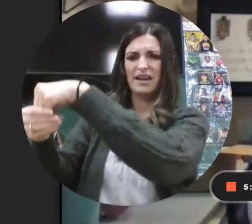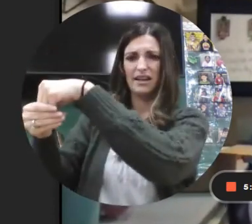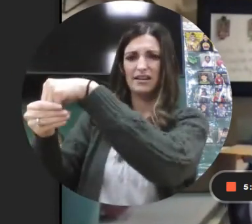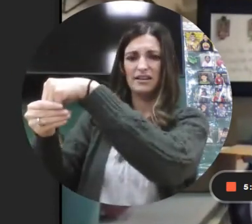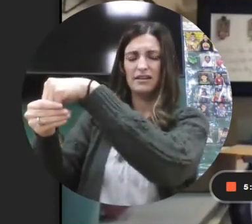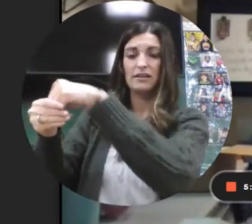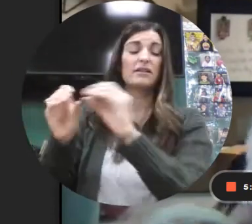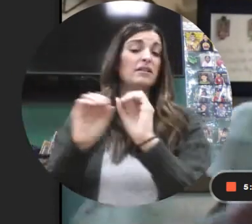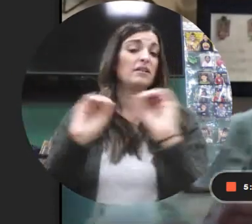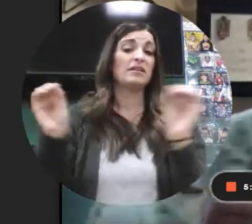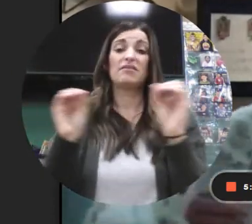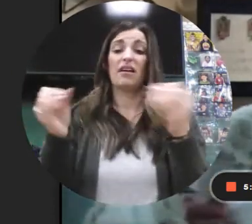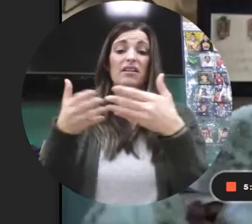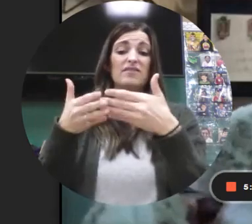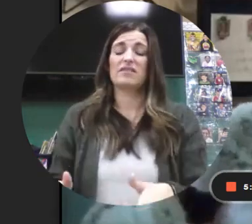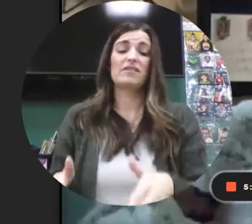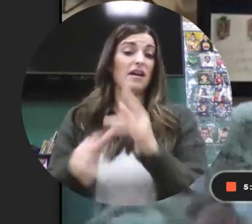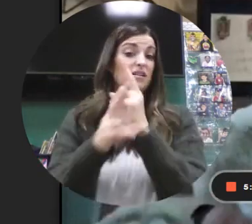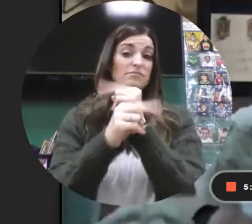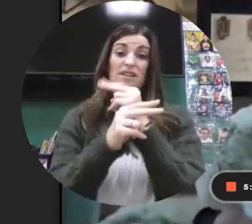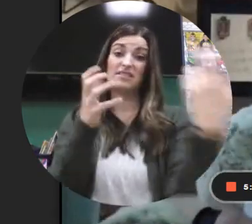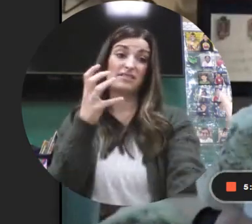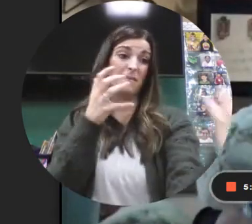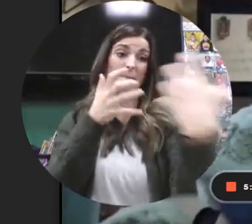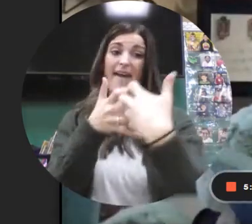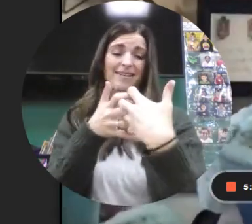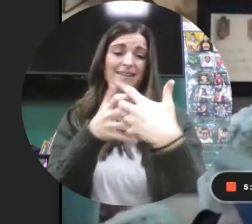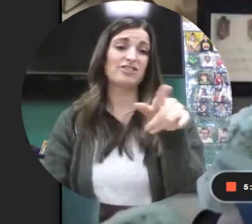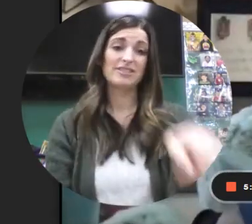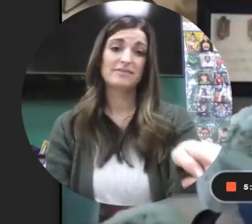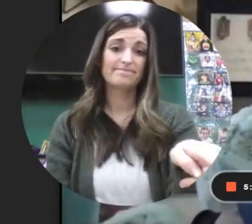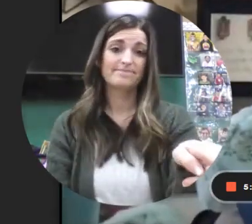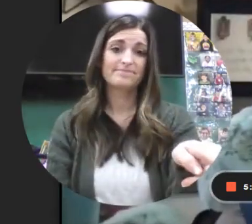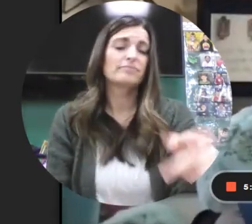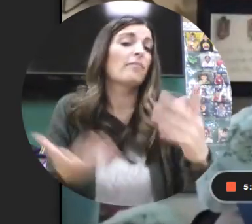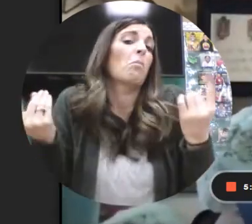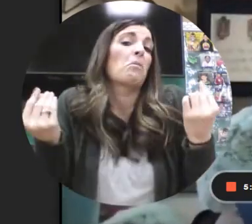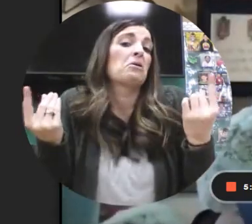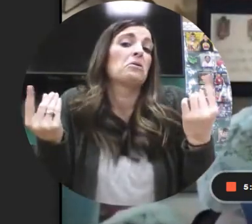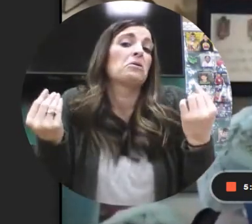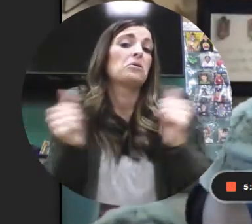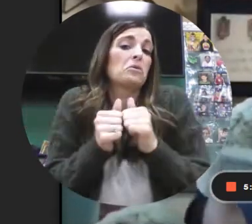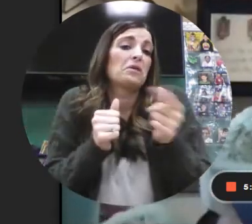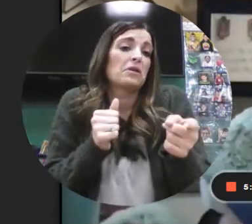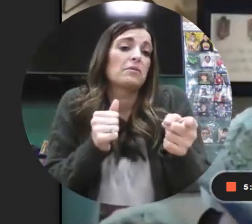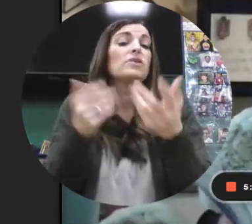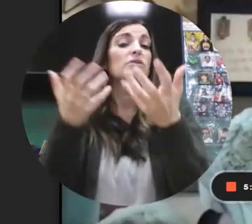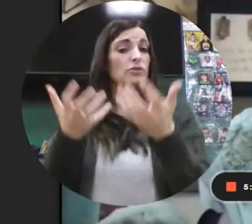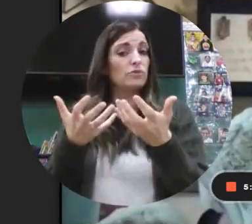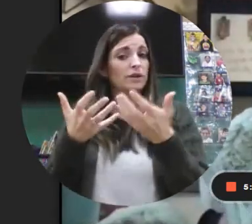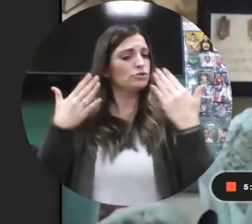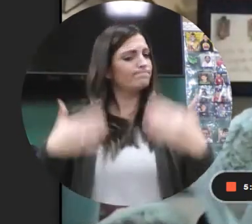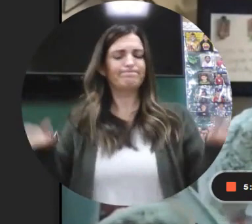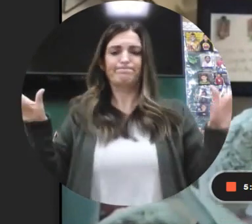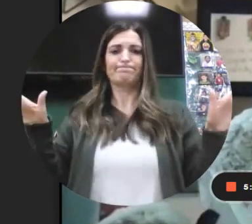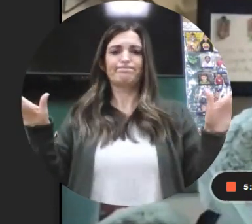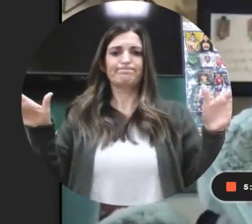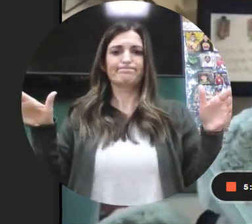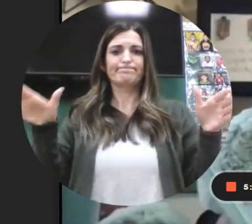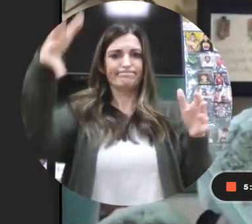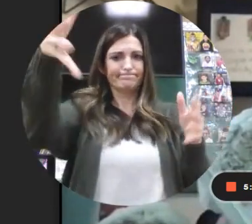None of the lost bunnies match yours, the woman said. So, what would you like to do? Do you want to surrender him to